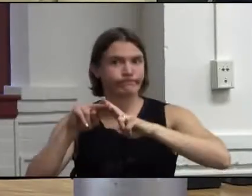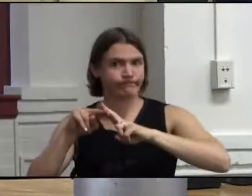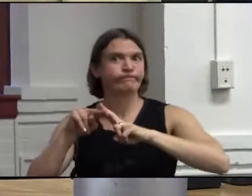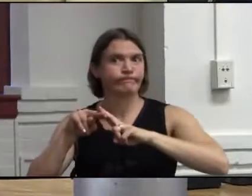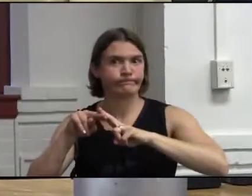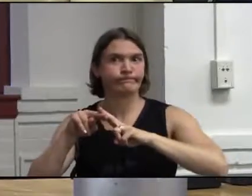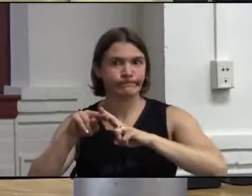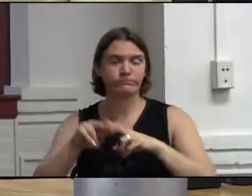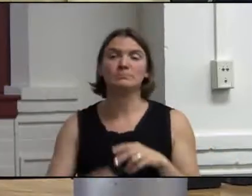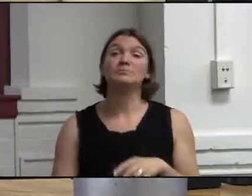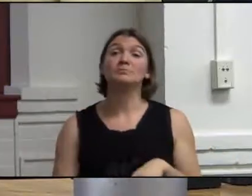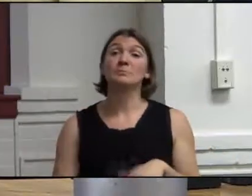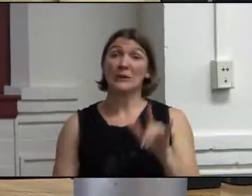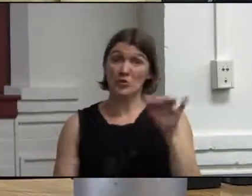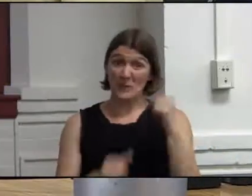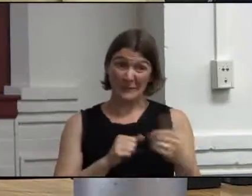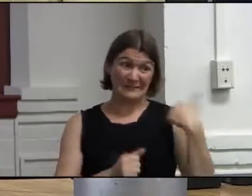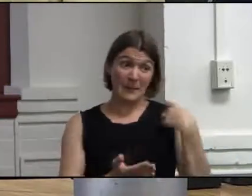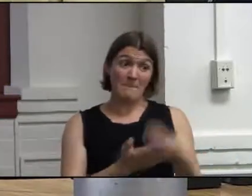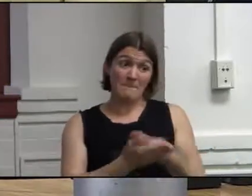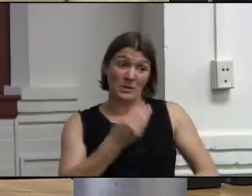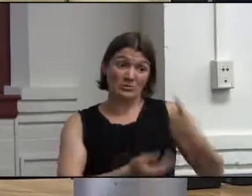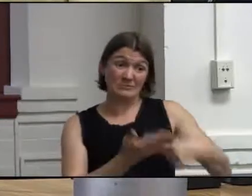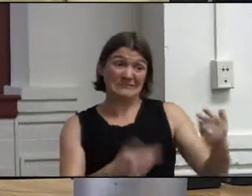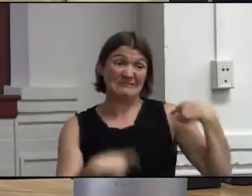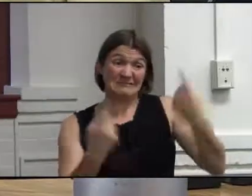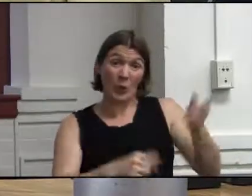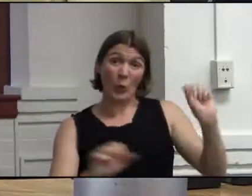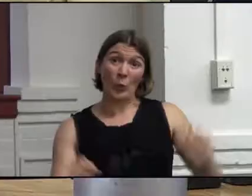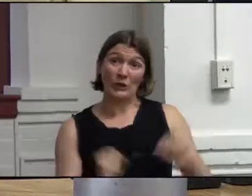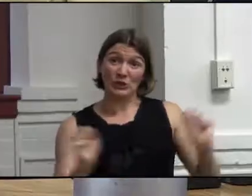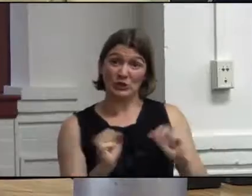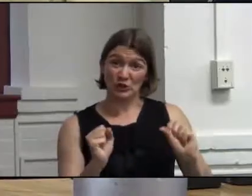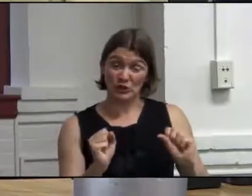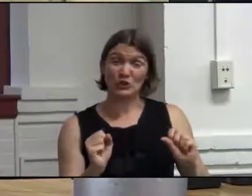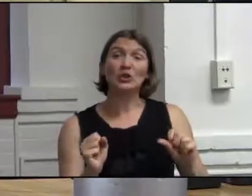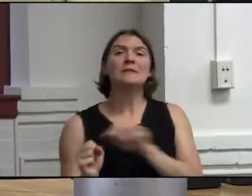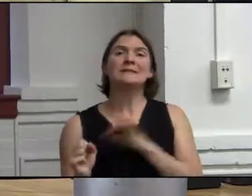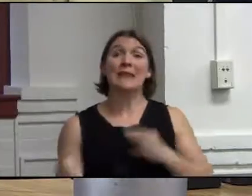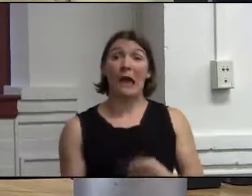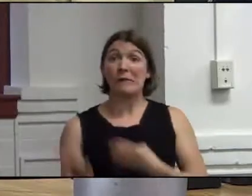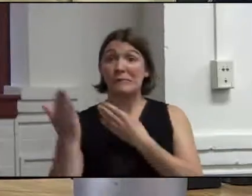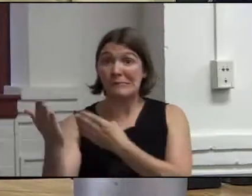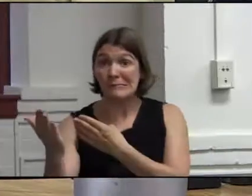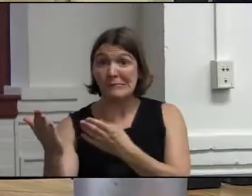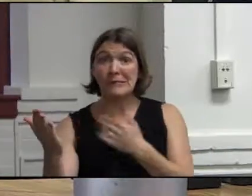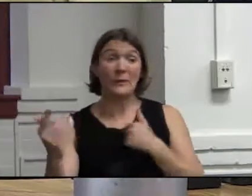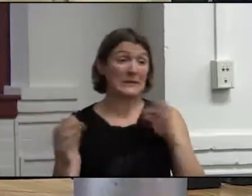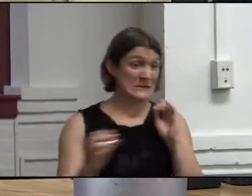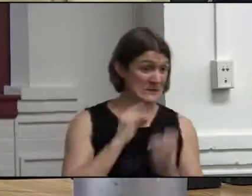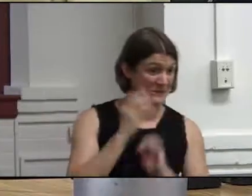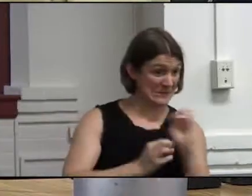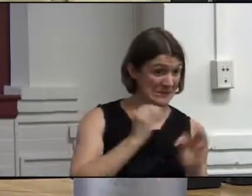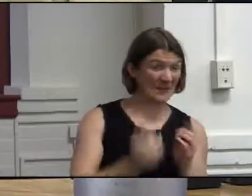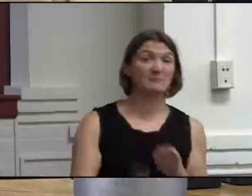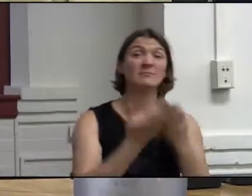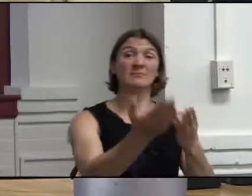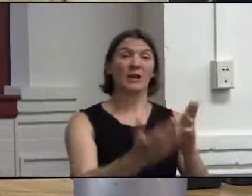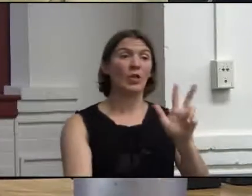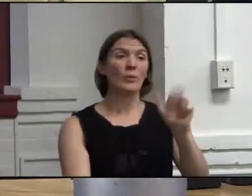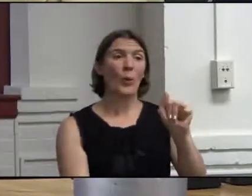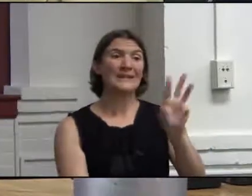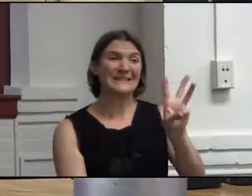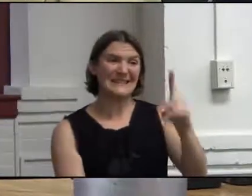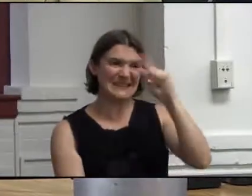that during the budget discussions here last winter, what staff proposed and the select board recommended to town meeting was a